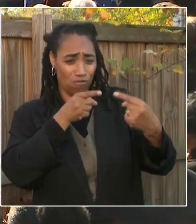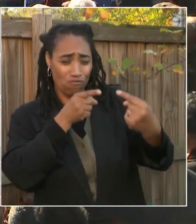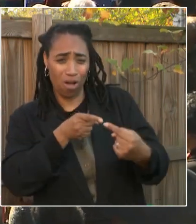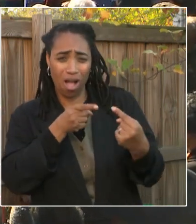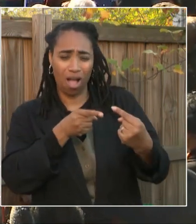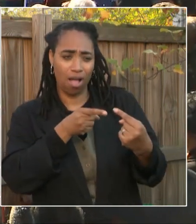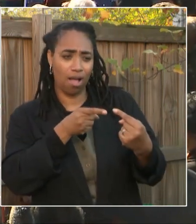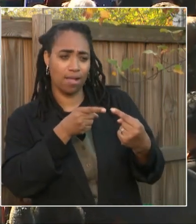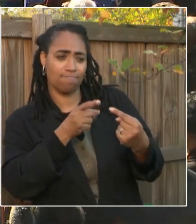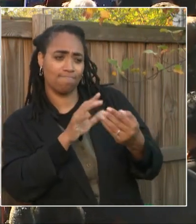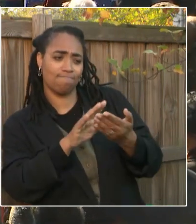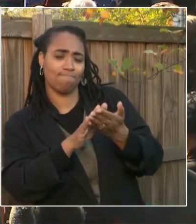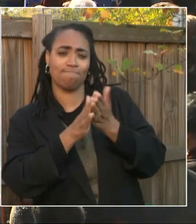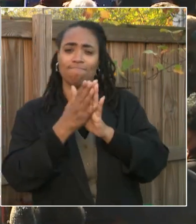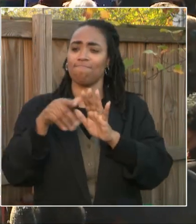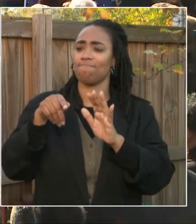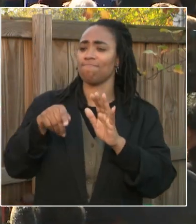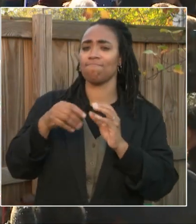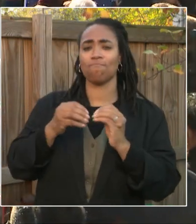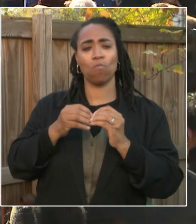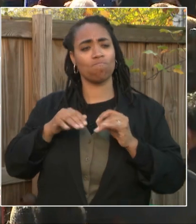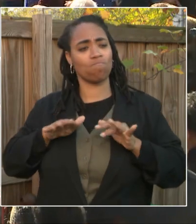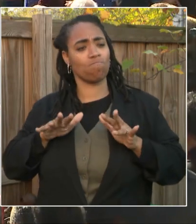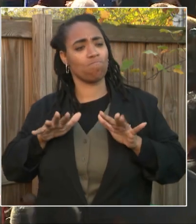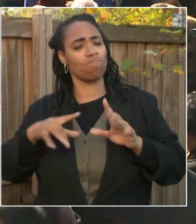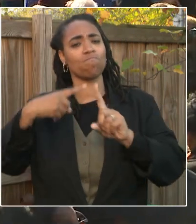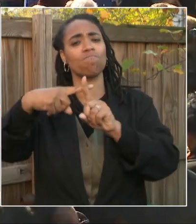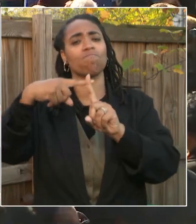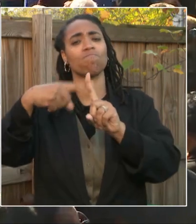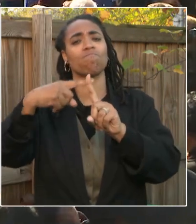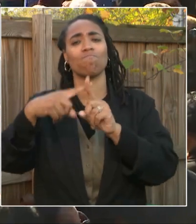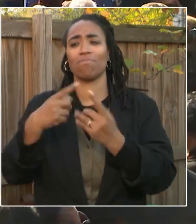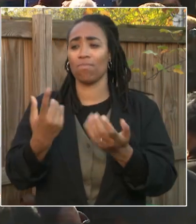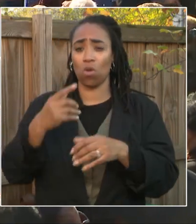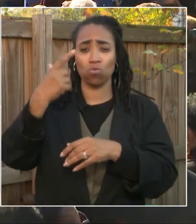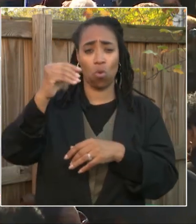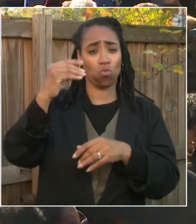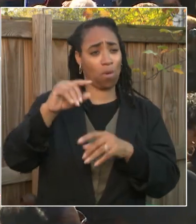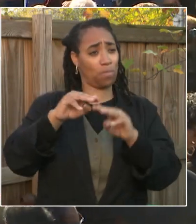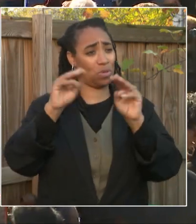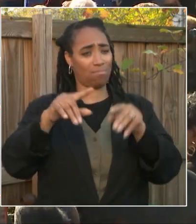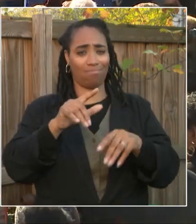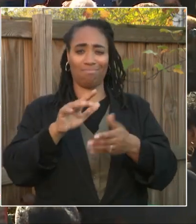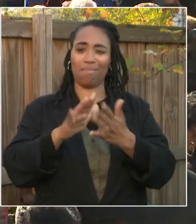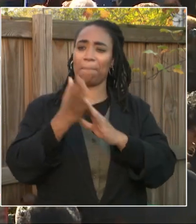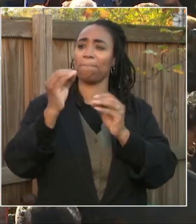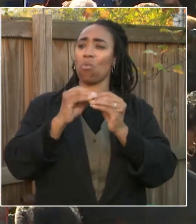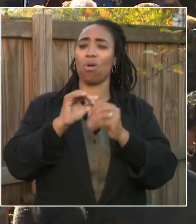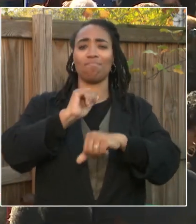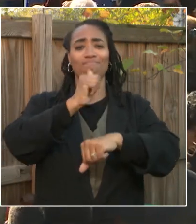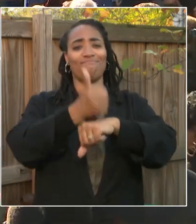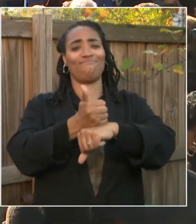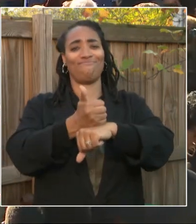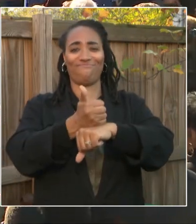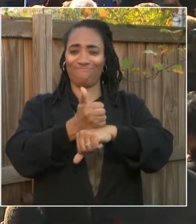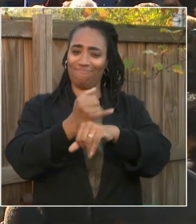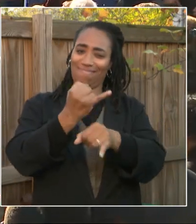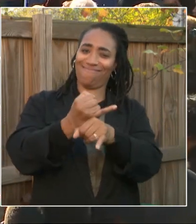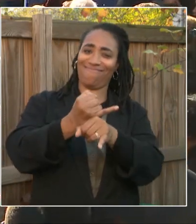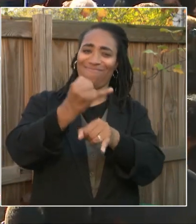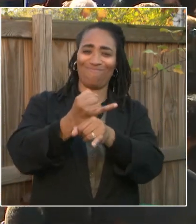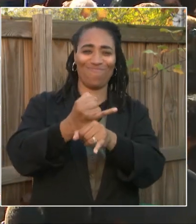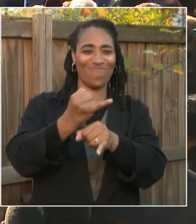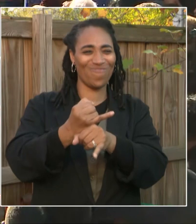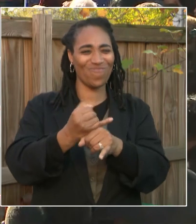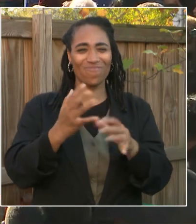at the forefront and that go-go music is institutionalized so that people cannot tear it asunder. And so I lift up today my brothers and my sisters,